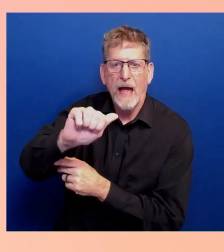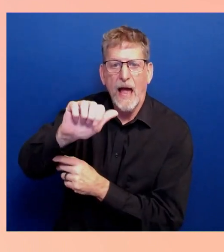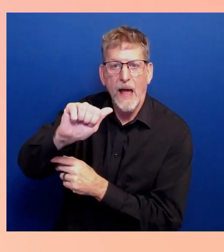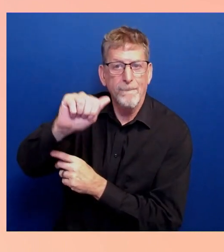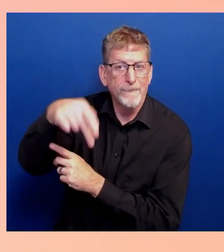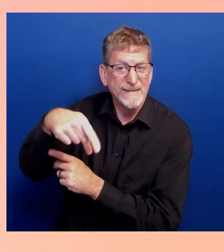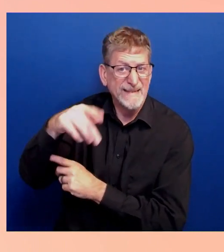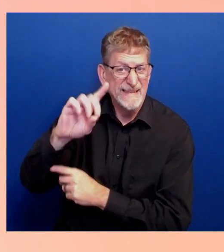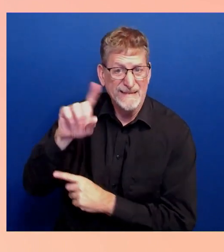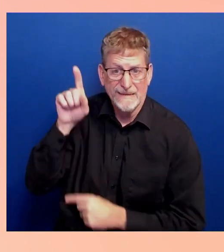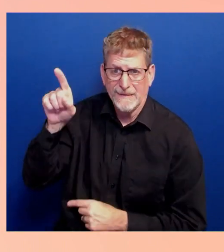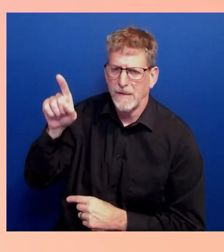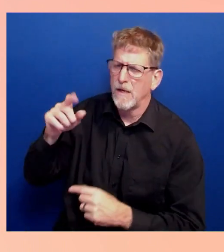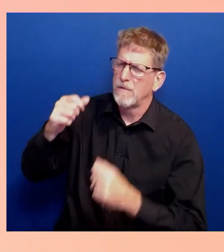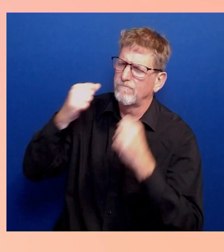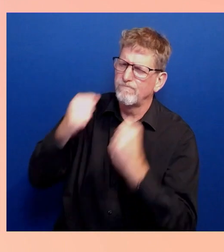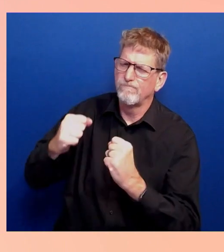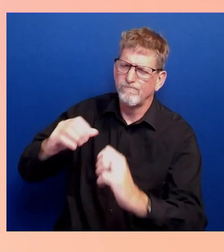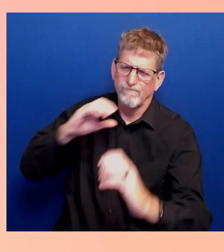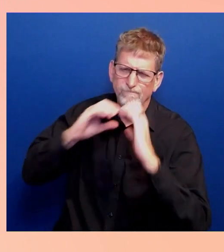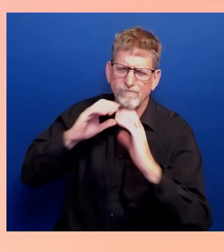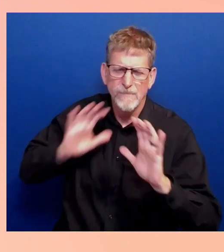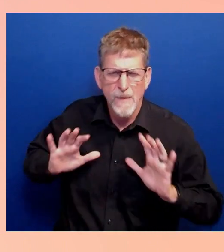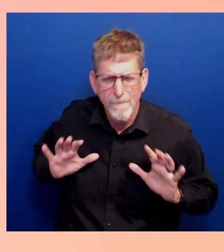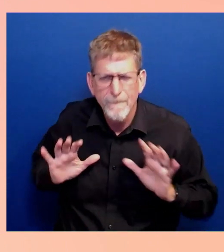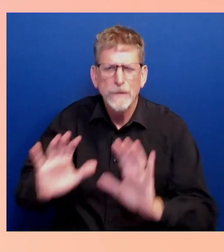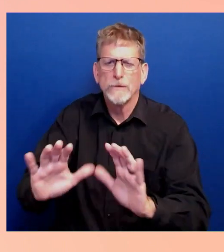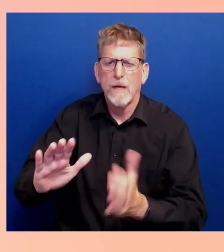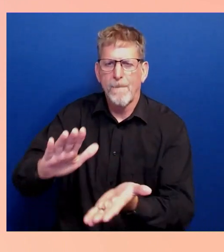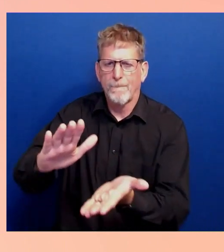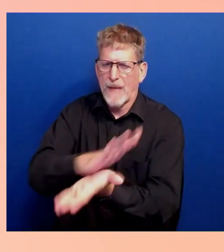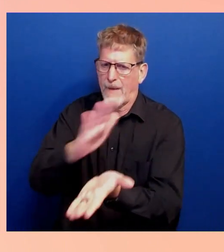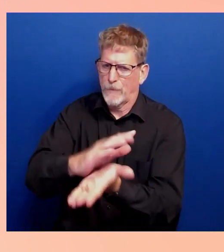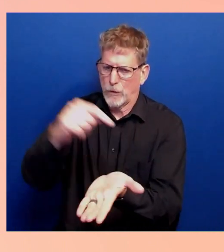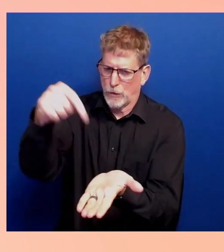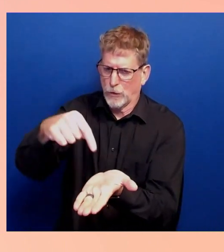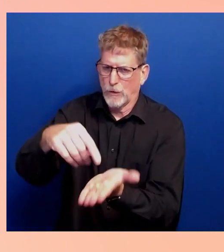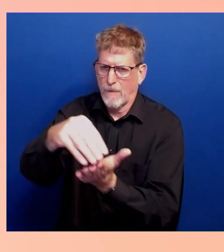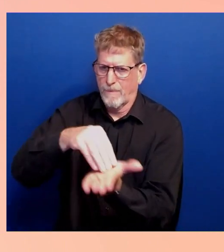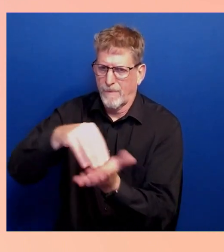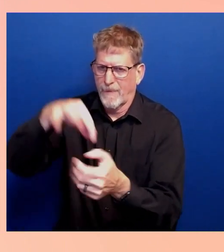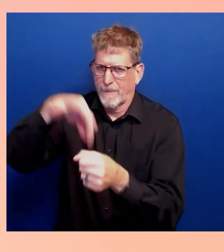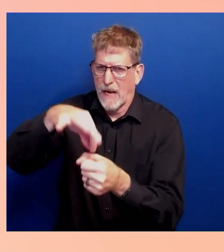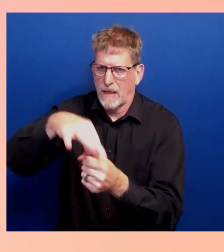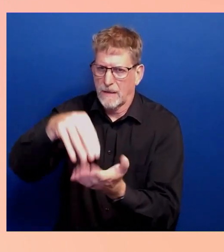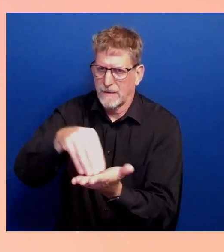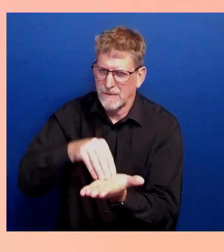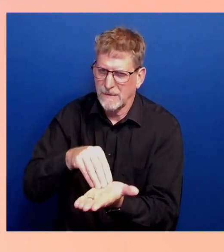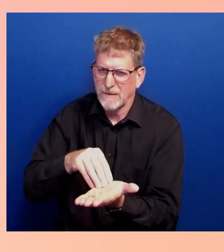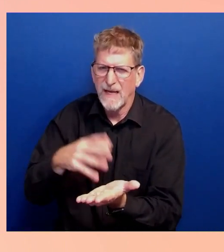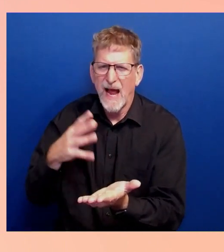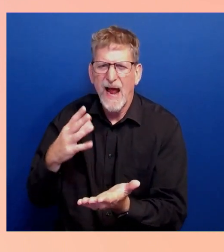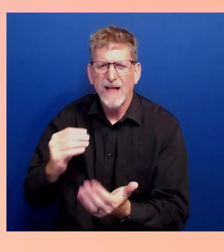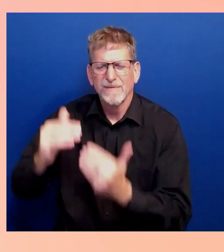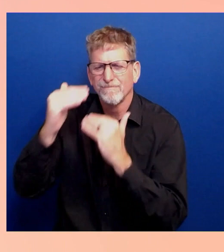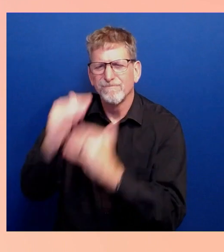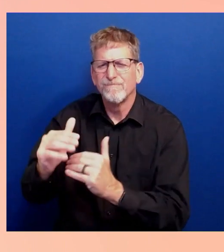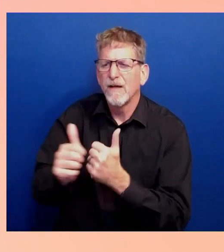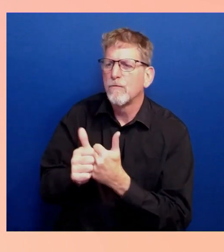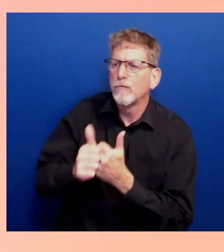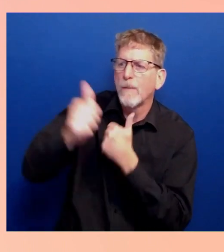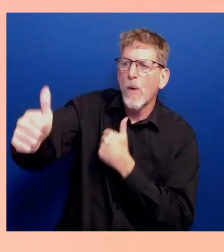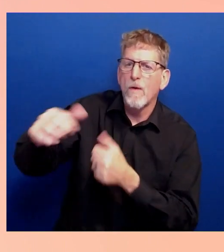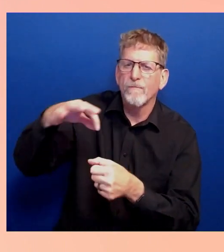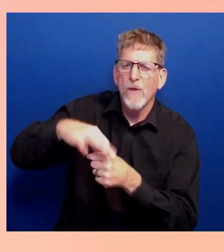paper ballots and restrictions on remote voting. We are still in a pandemic. There are